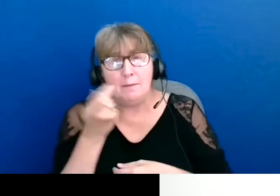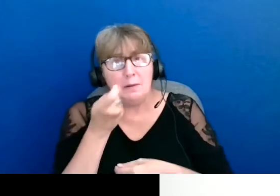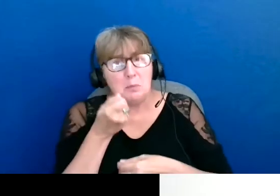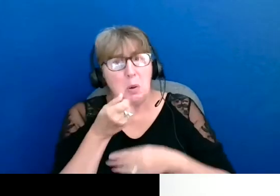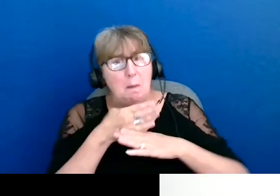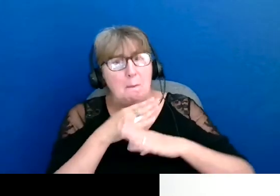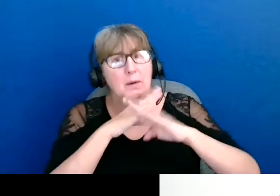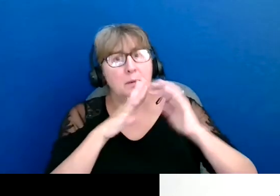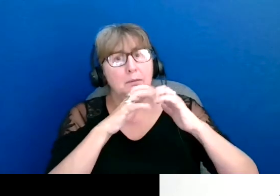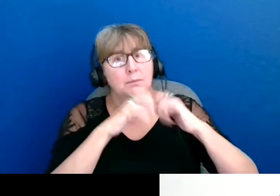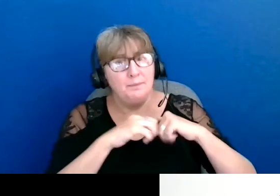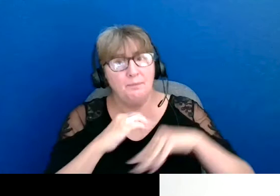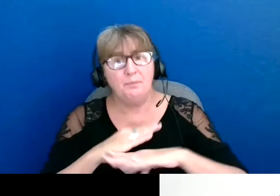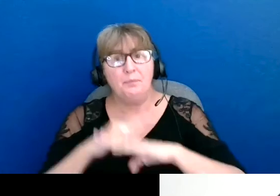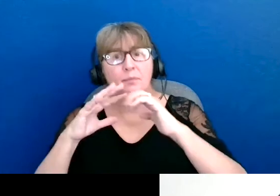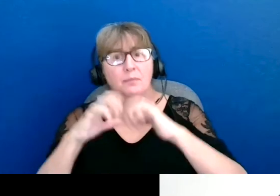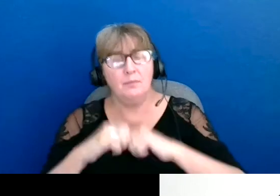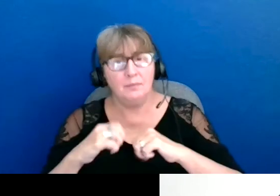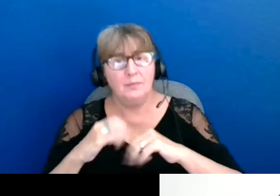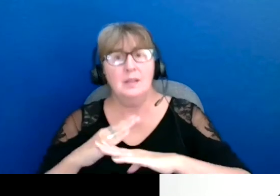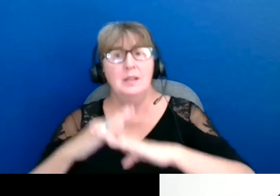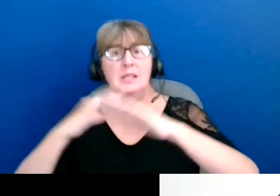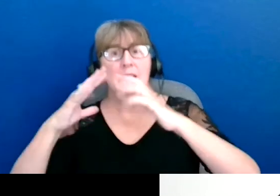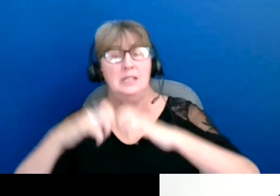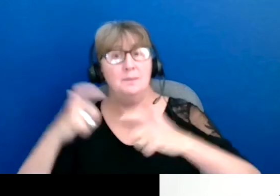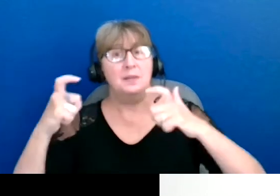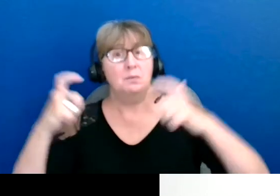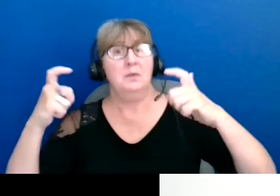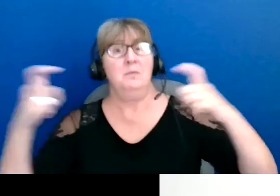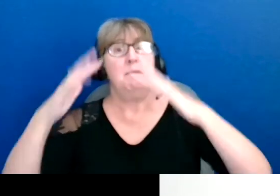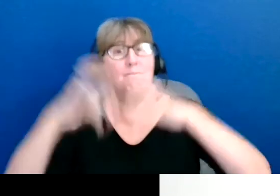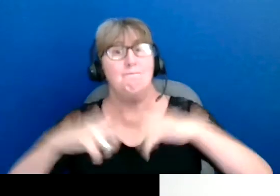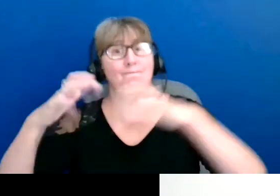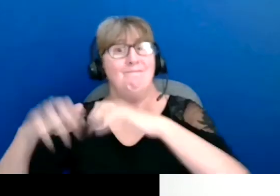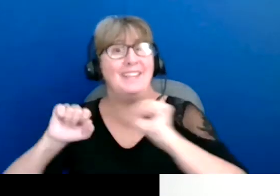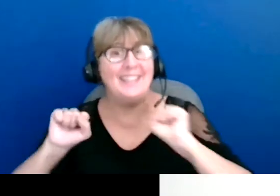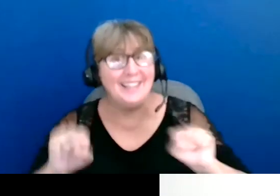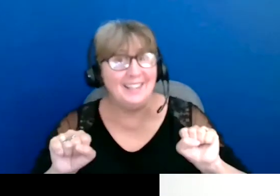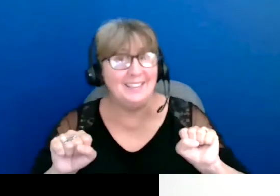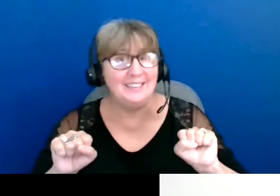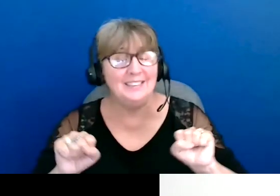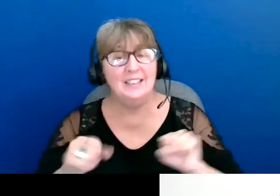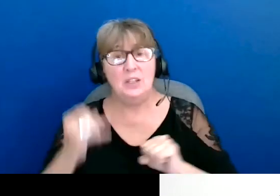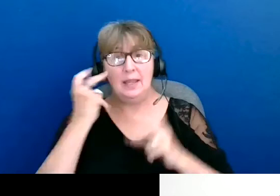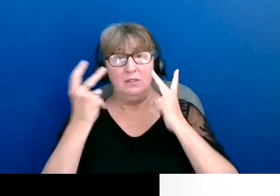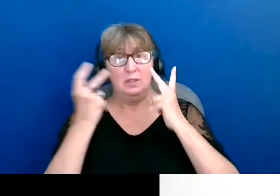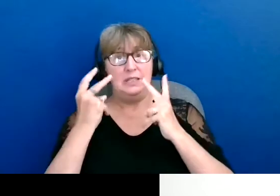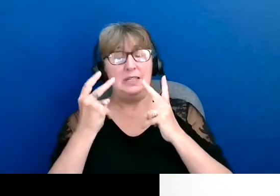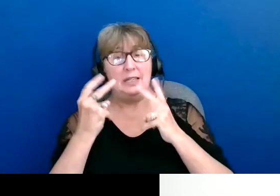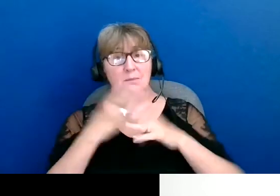you build up the skills to tackle larger obstacles. So if you notice small barriers in your